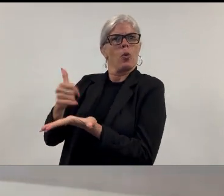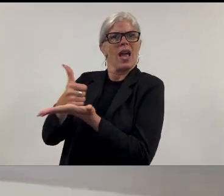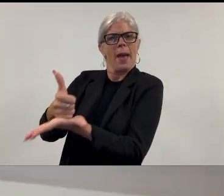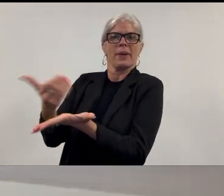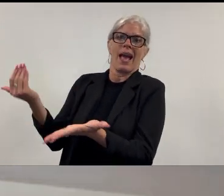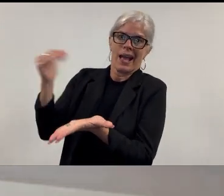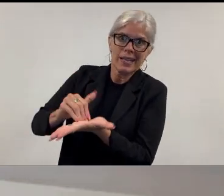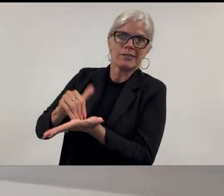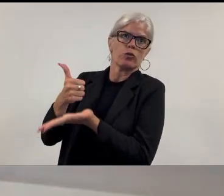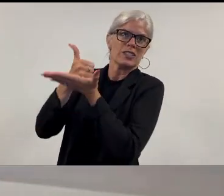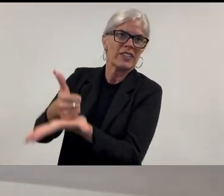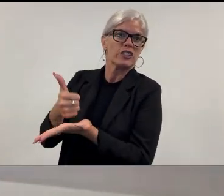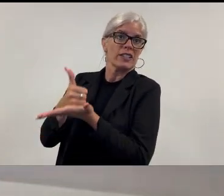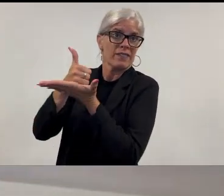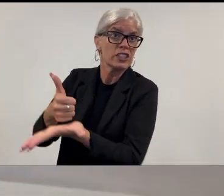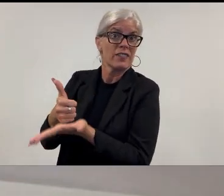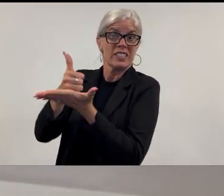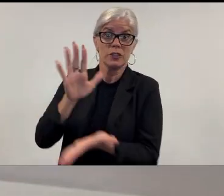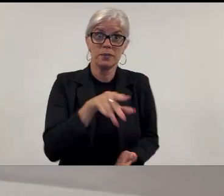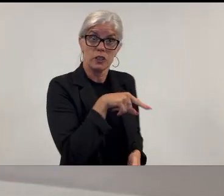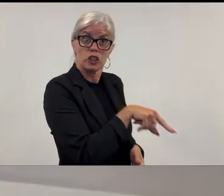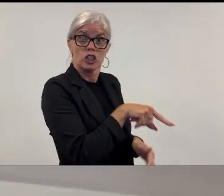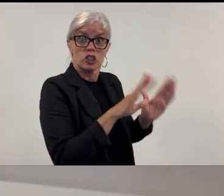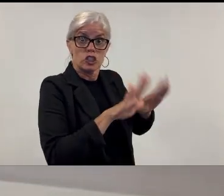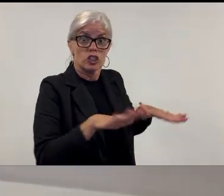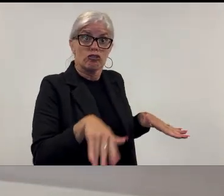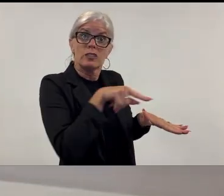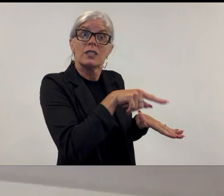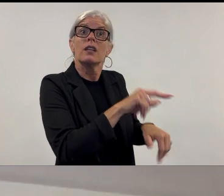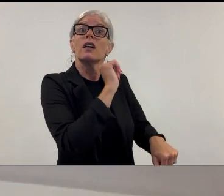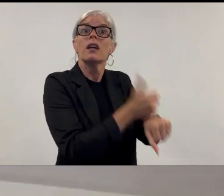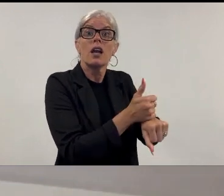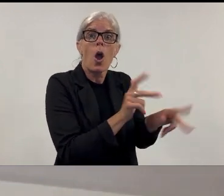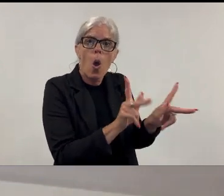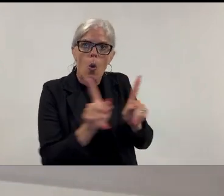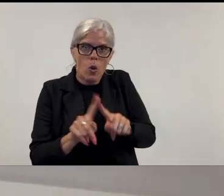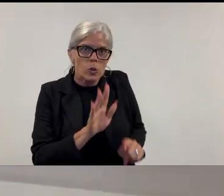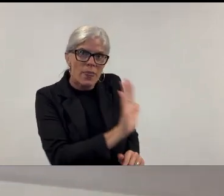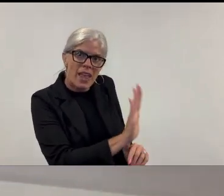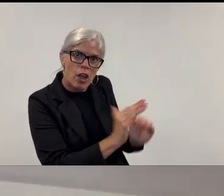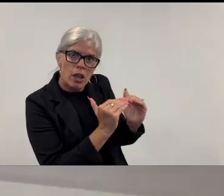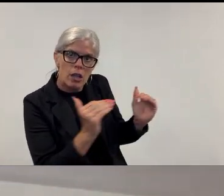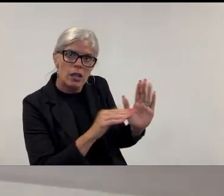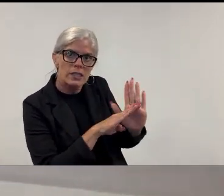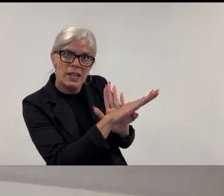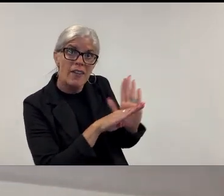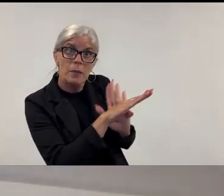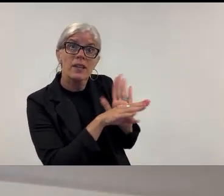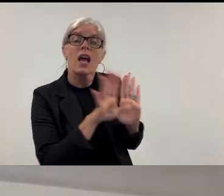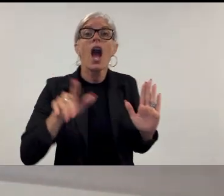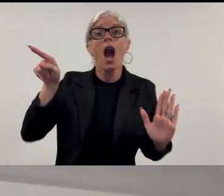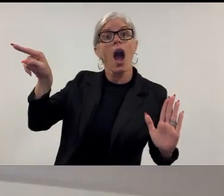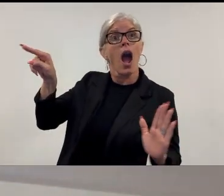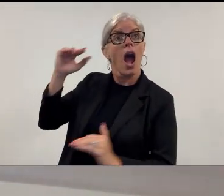need for medical rehabilitative intervention. In children, it is